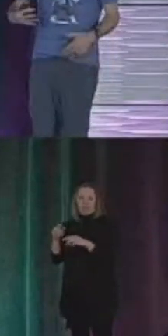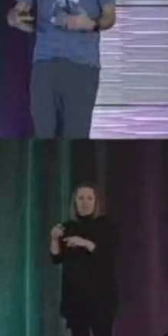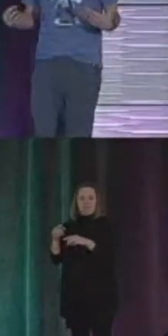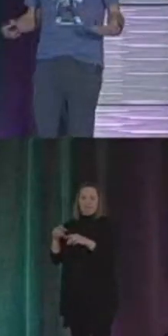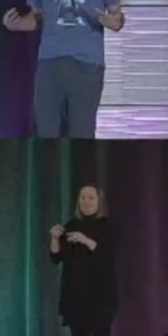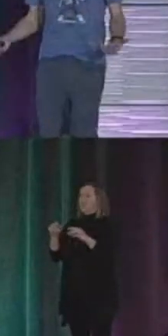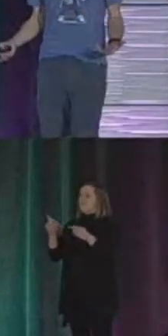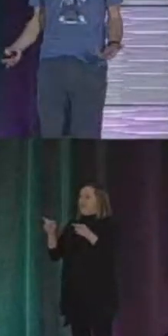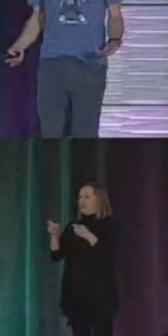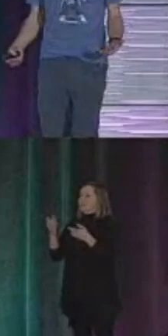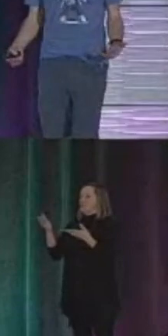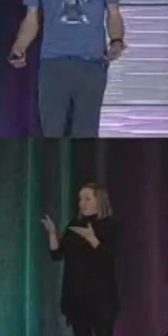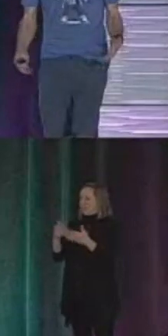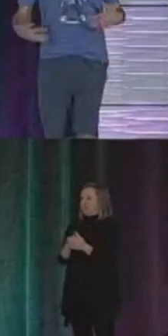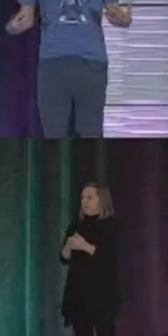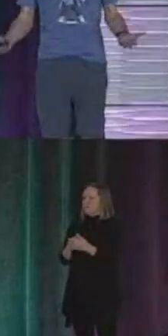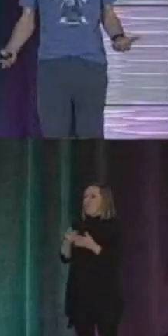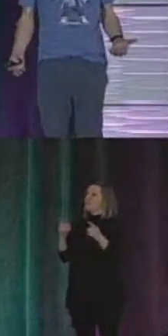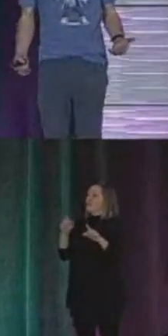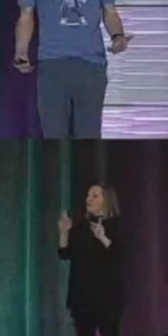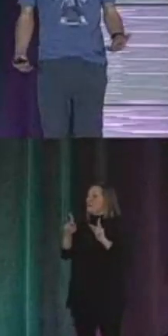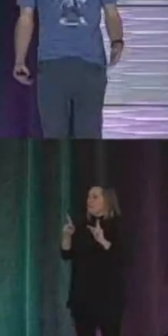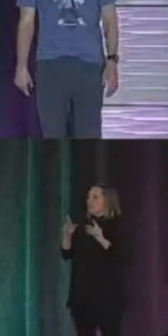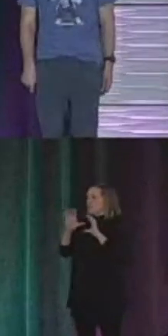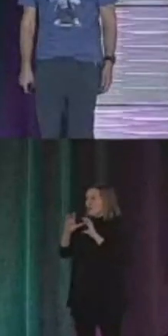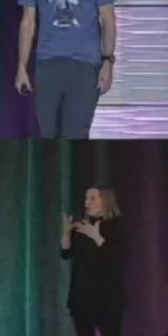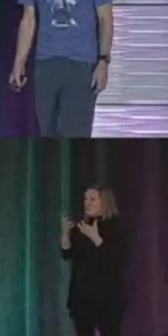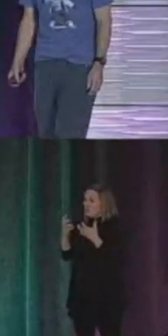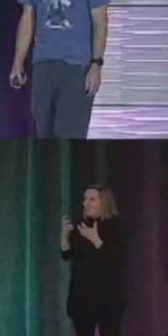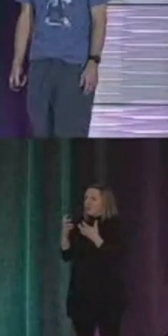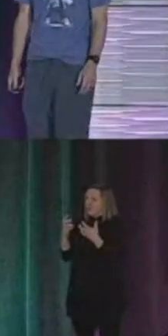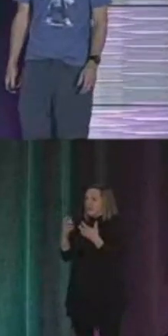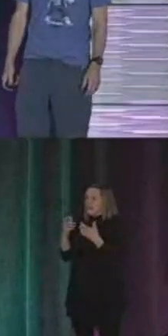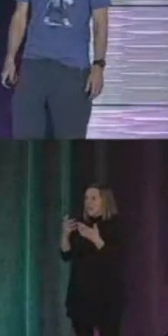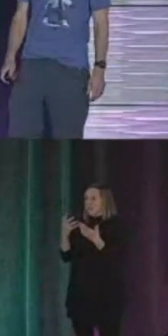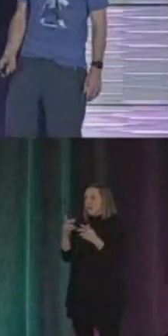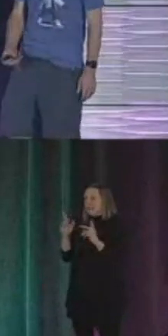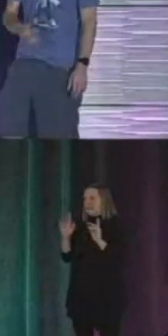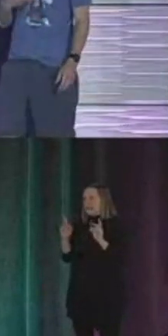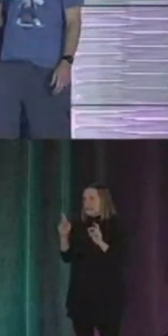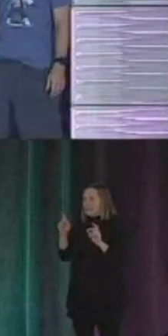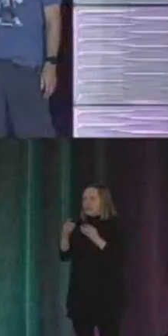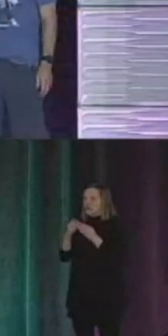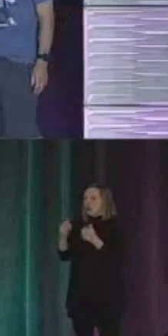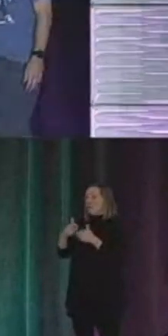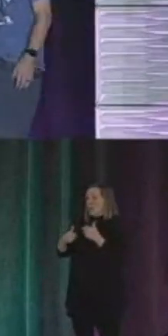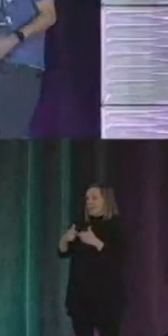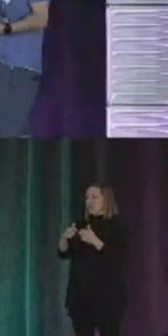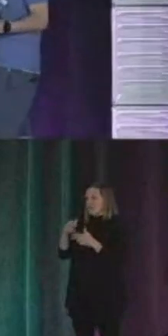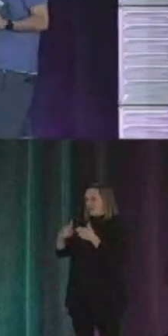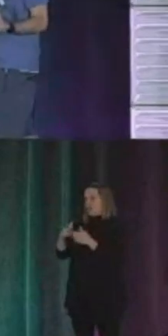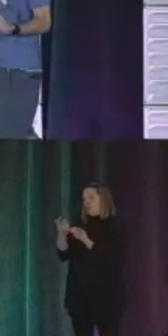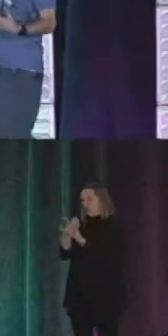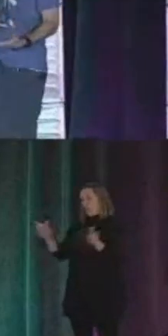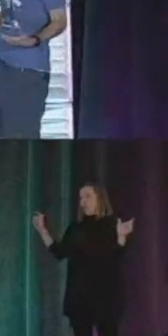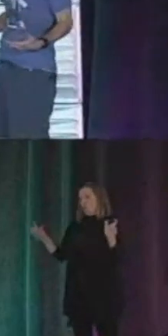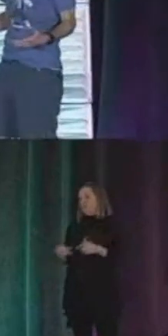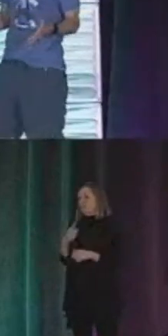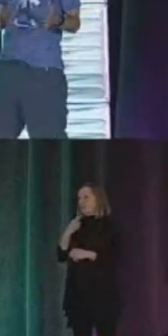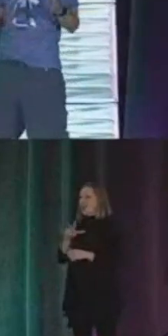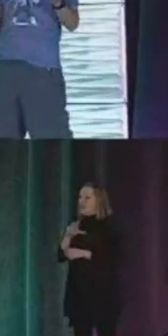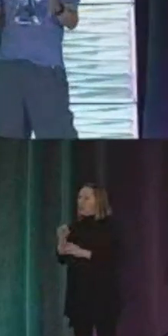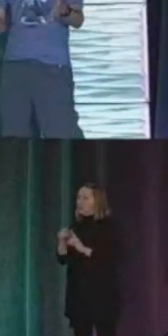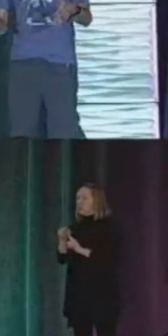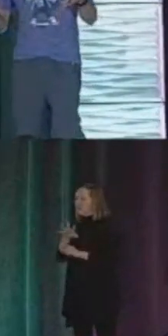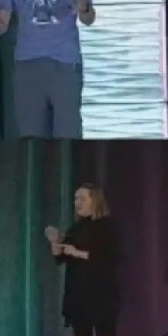sure that if there are a lot of people trying to solve a problem, it's a pretty big problem. And state management is huge. I would argue that about 30 to